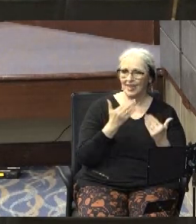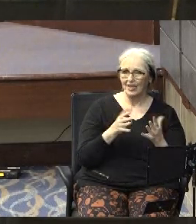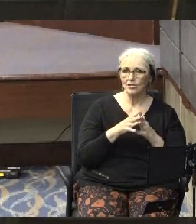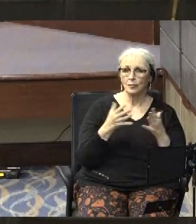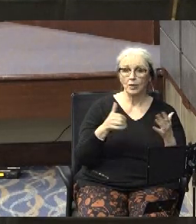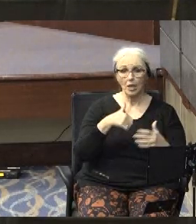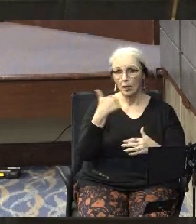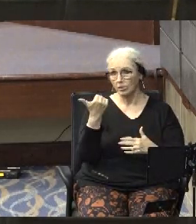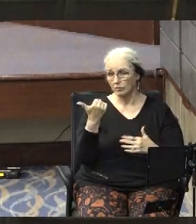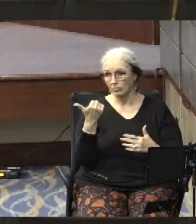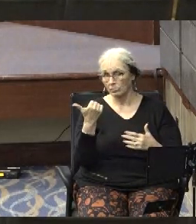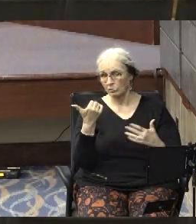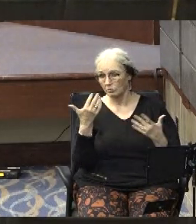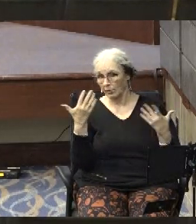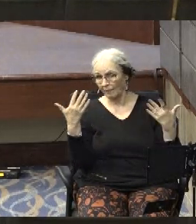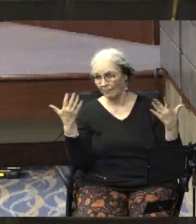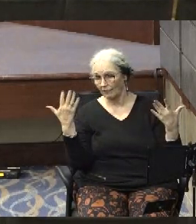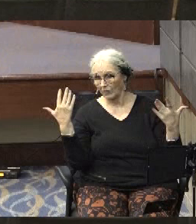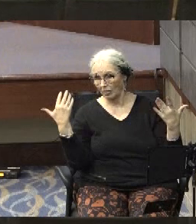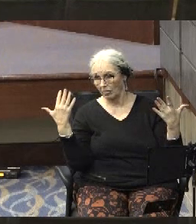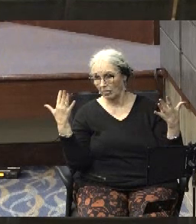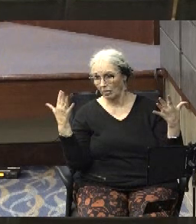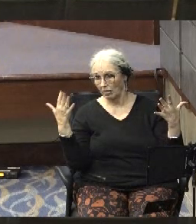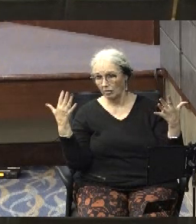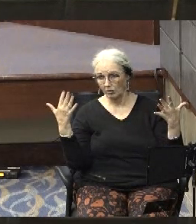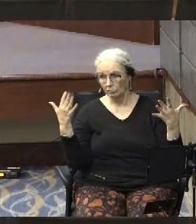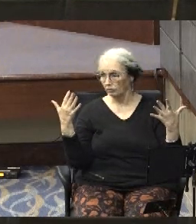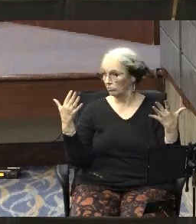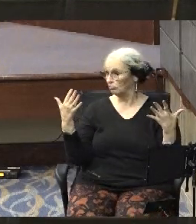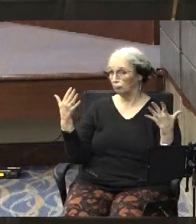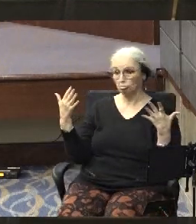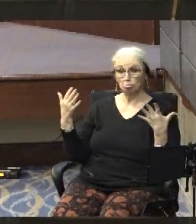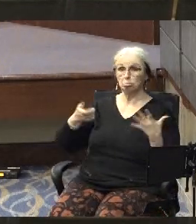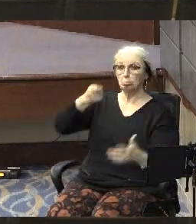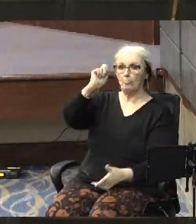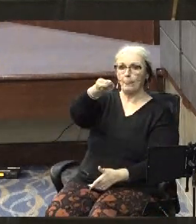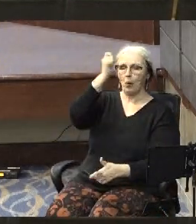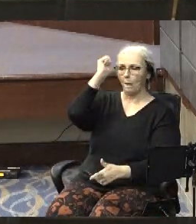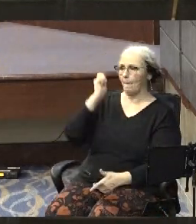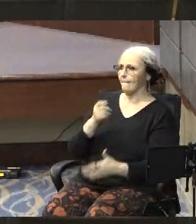you so much. Anything else from council before we adjourn? All right. Thank you so much. We are adjourned.